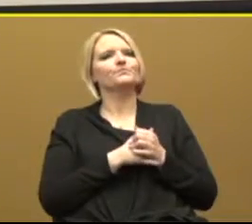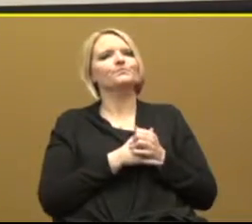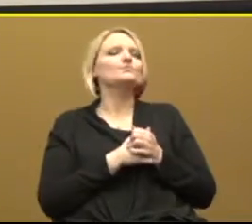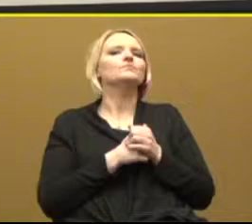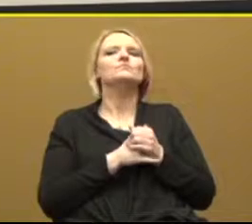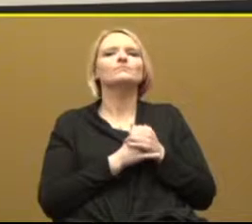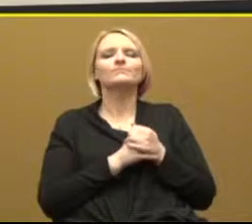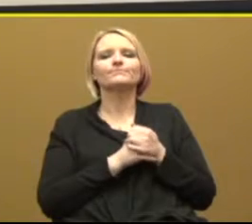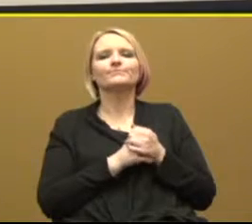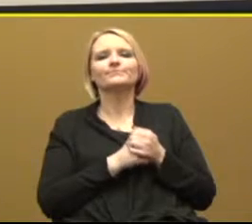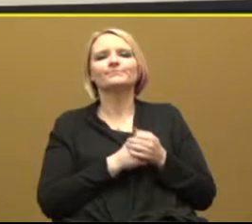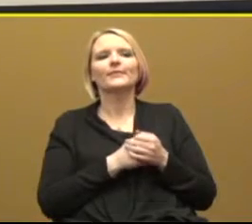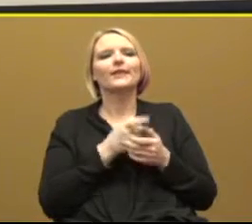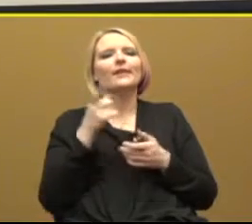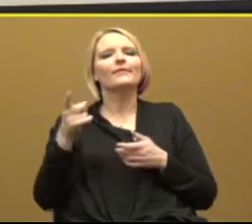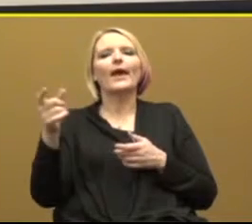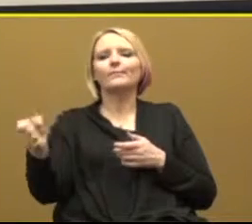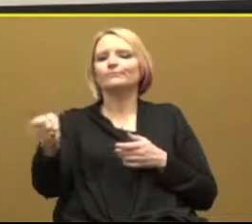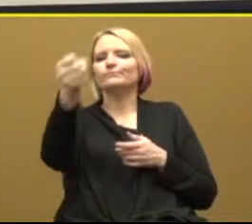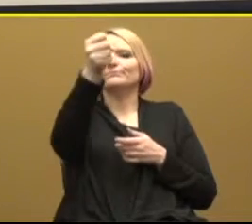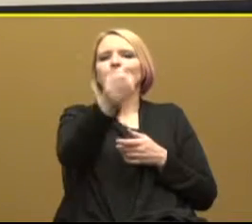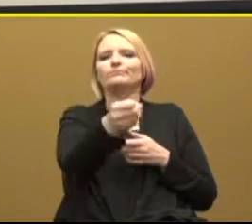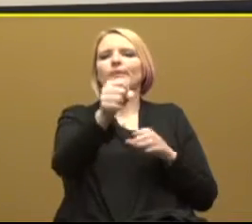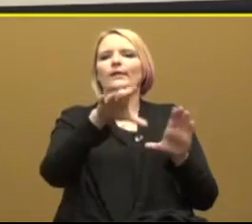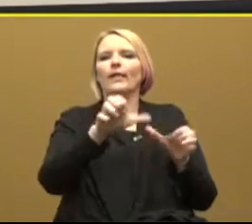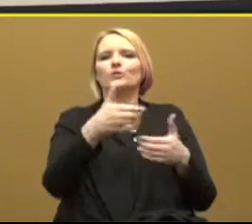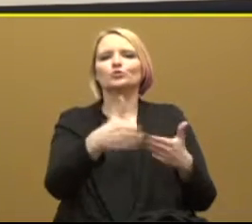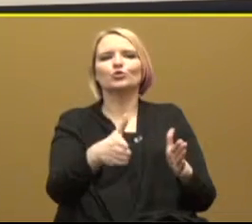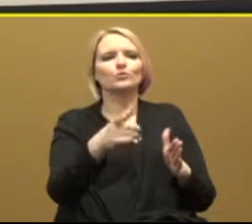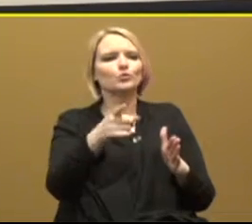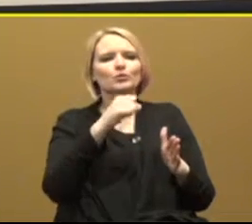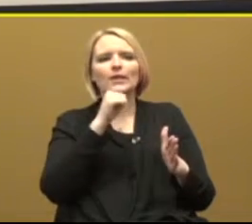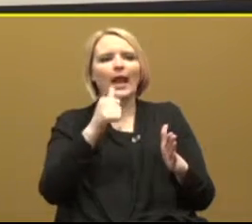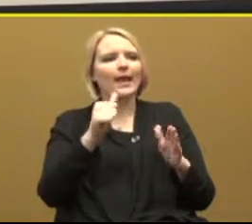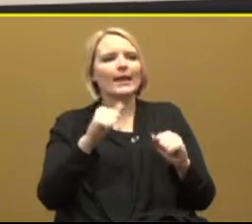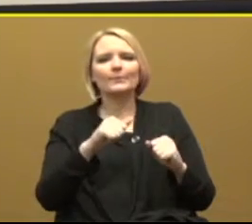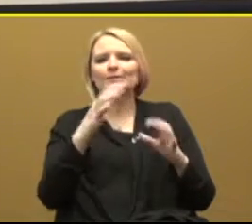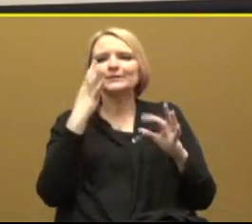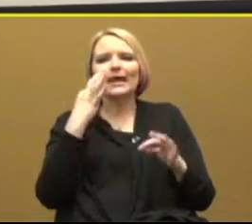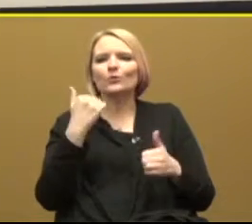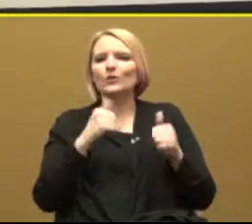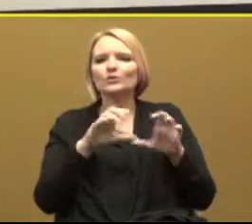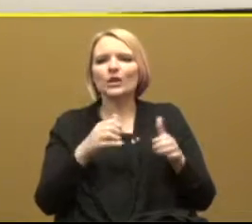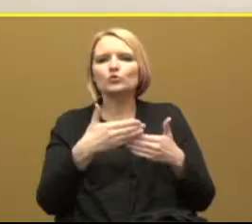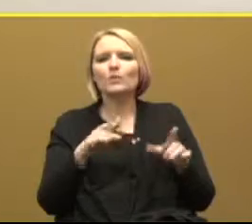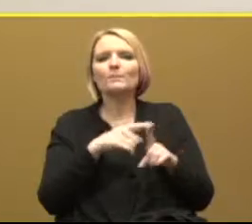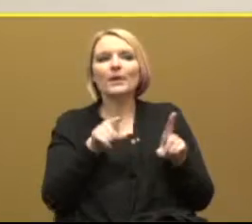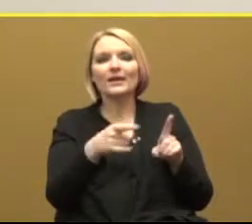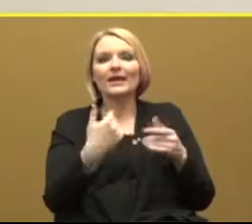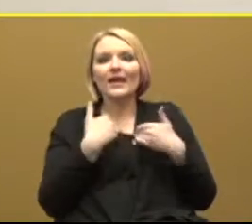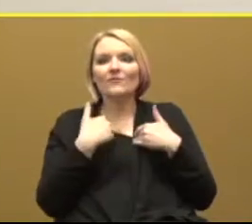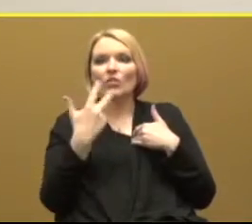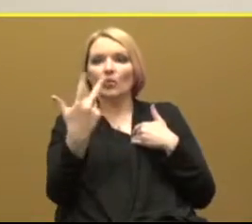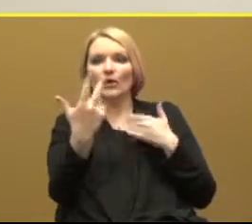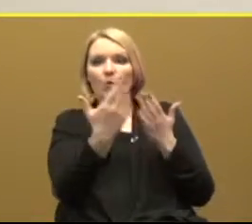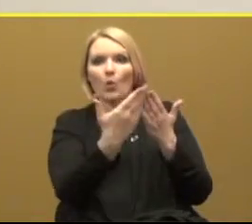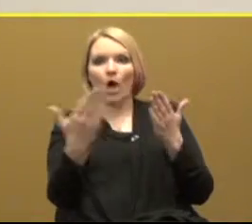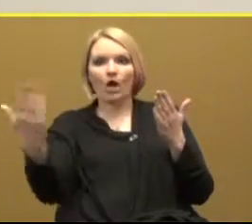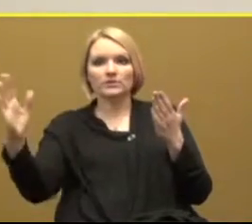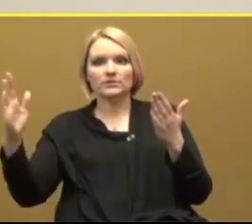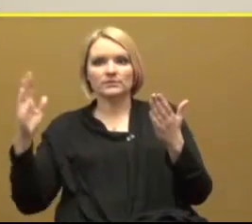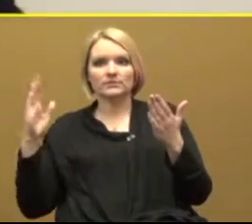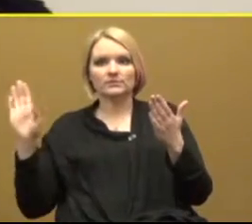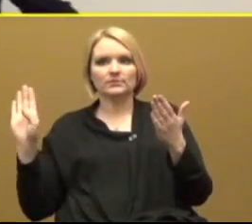those things where they put you in a classroom, you don't have any choice, right? The classroom had 3 walls. It was in one of